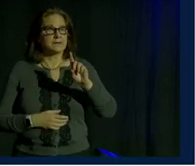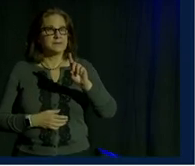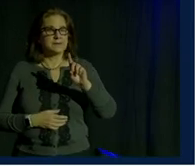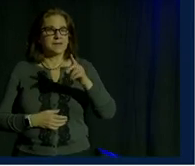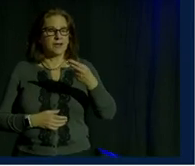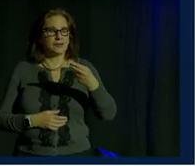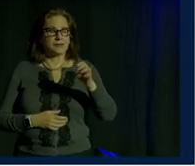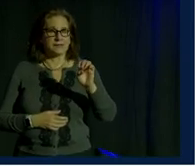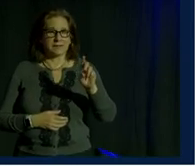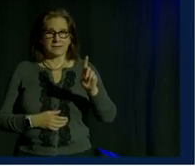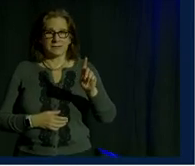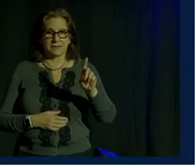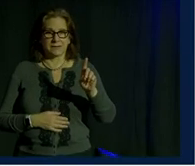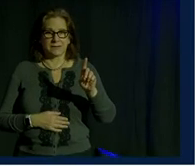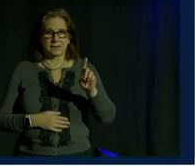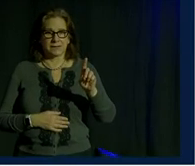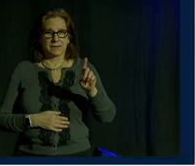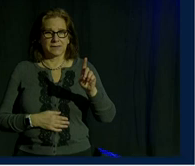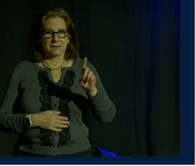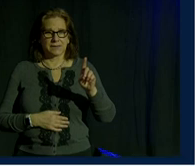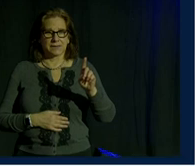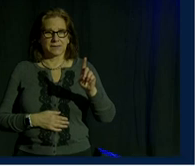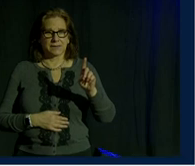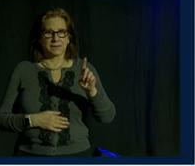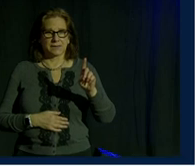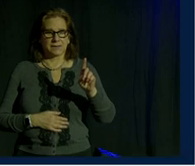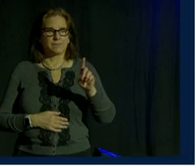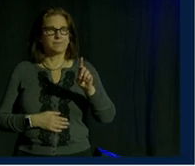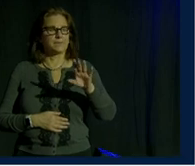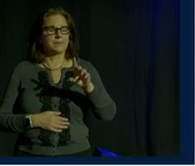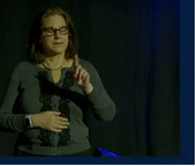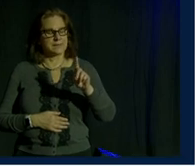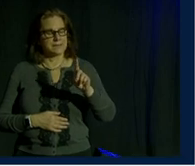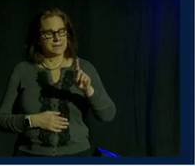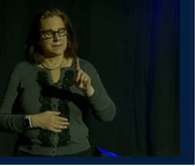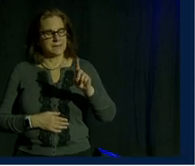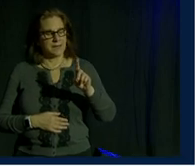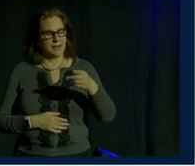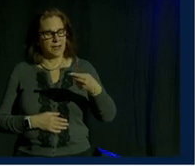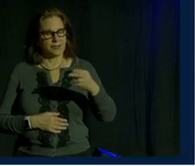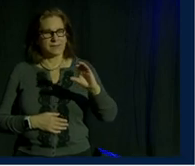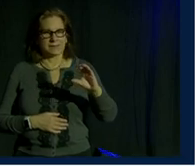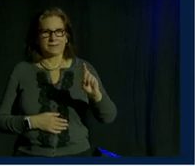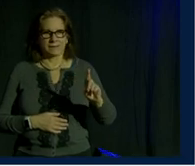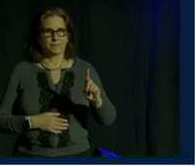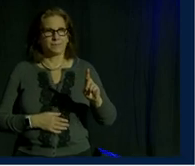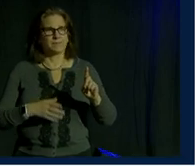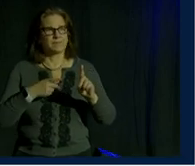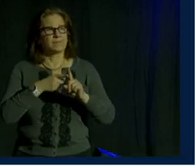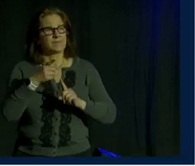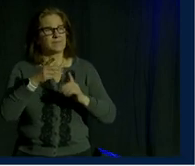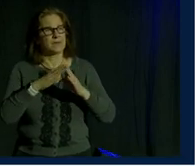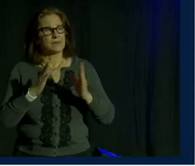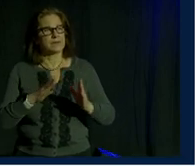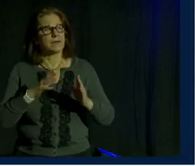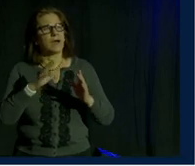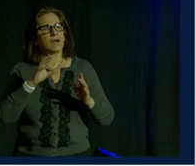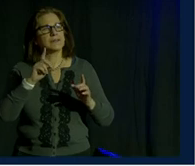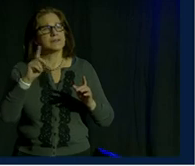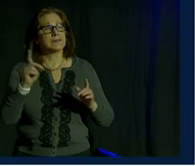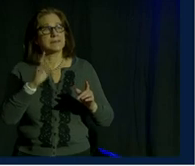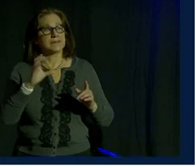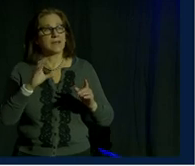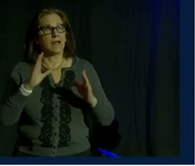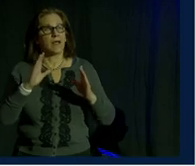to push towards our affordable housing goals and work towards achieving 36,000 units by 2025, of